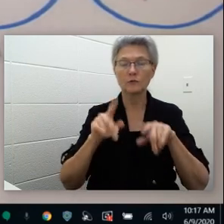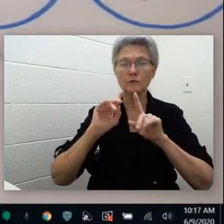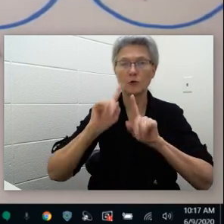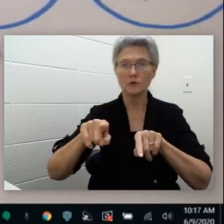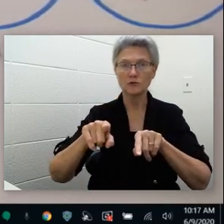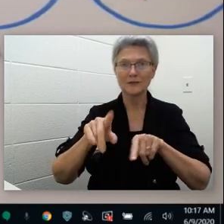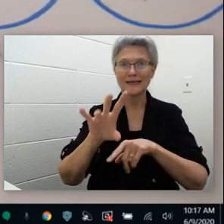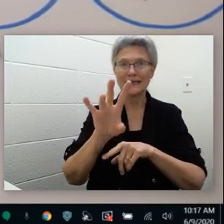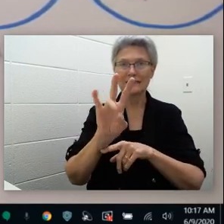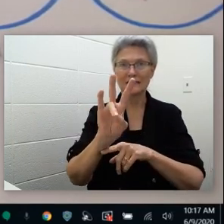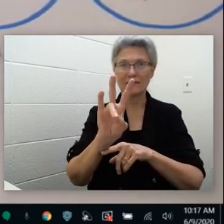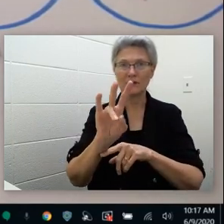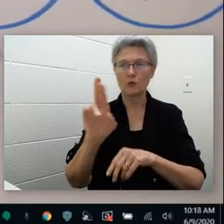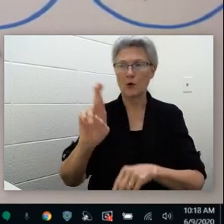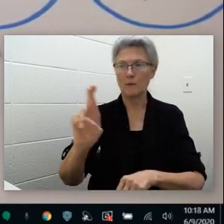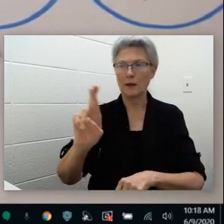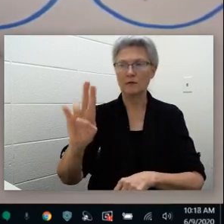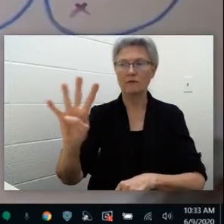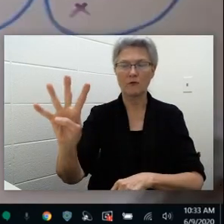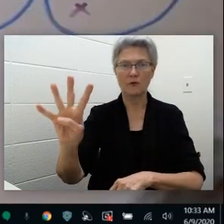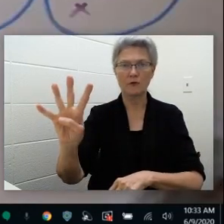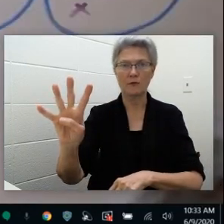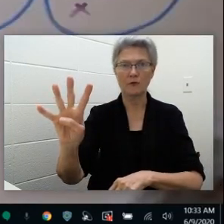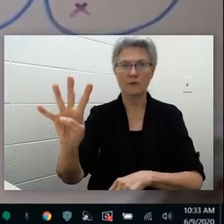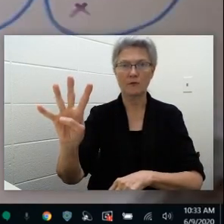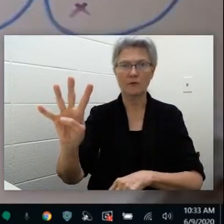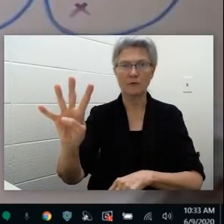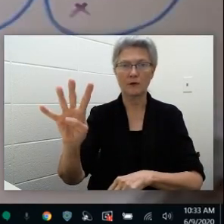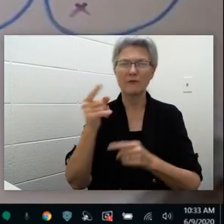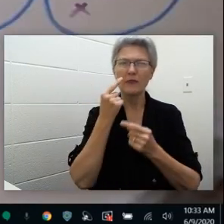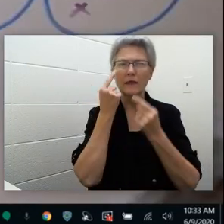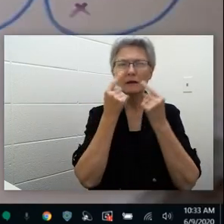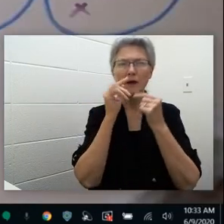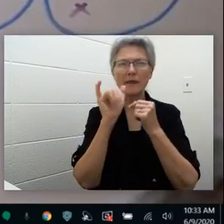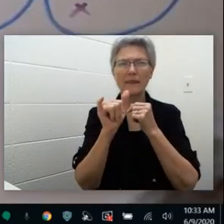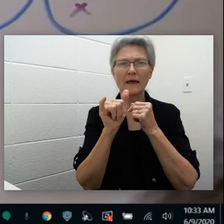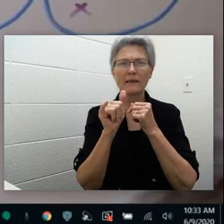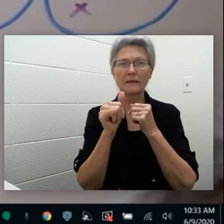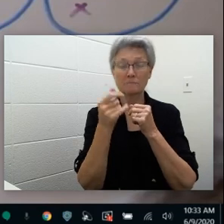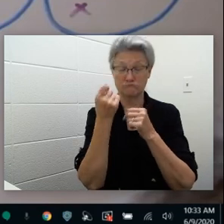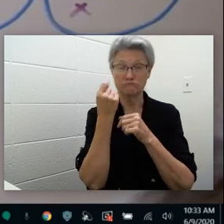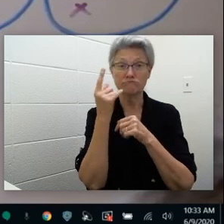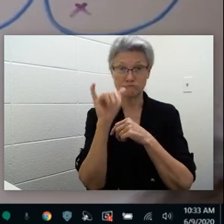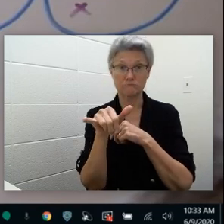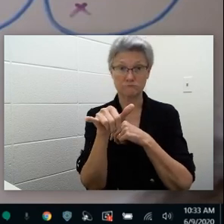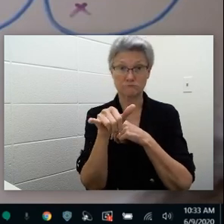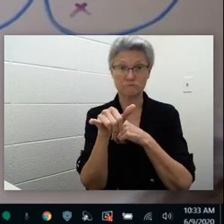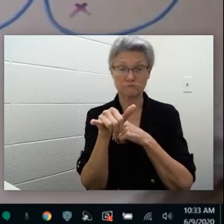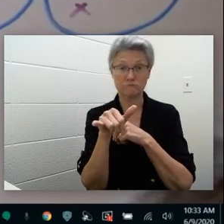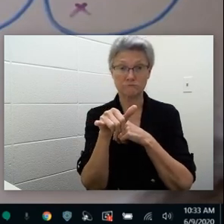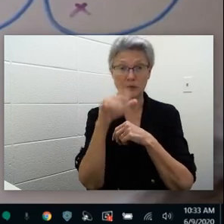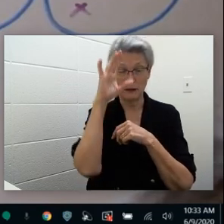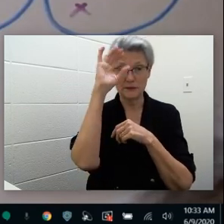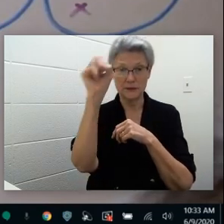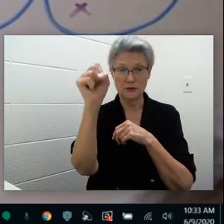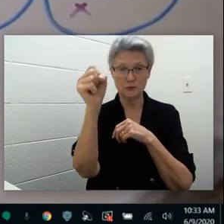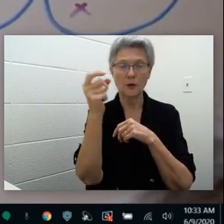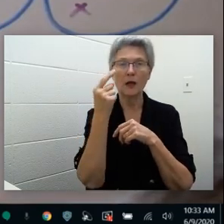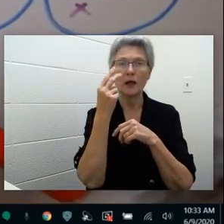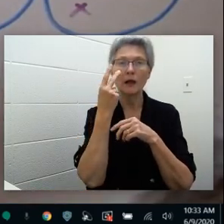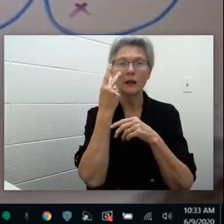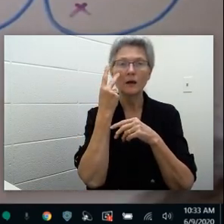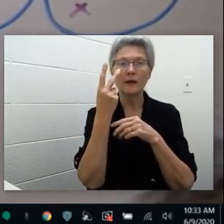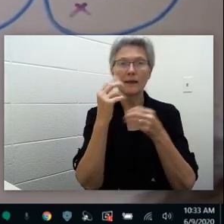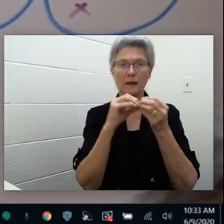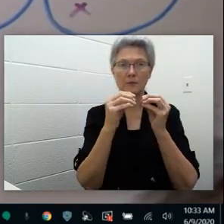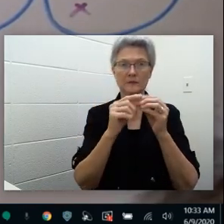7 remainder 4. If you think about it, this makes a lot of sense because when we look at our number that